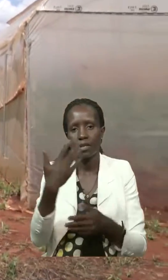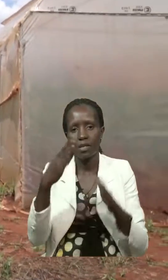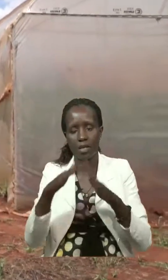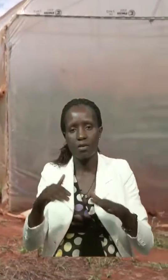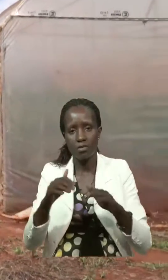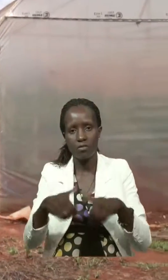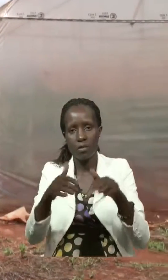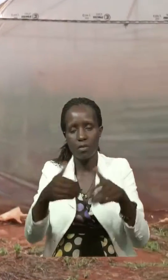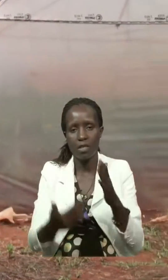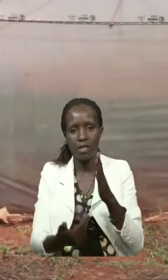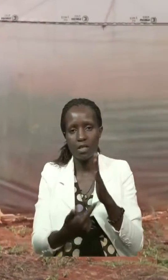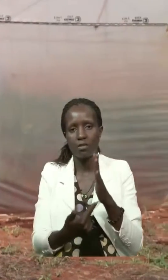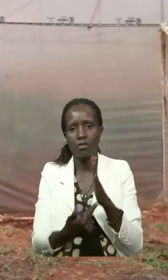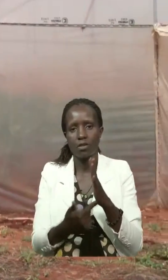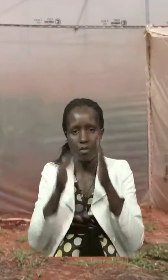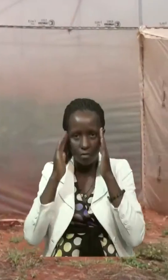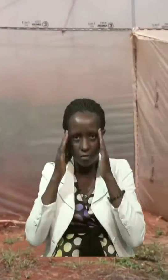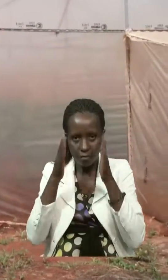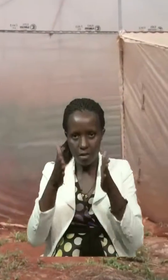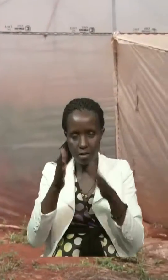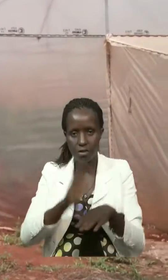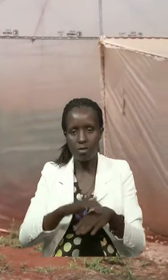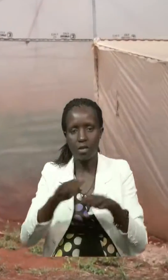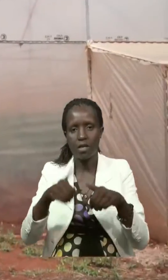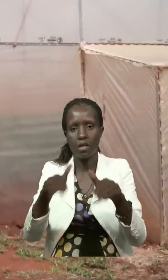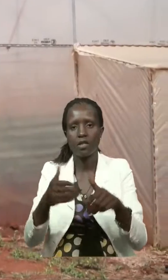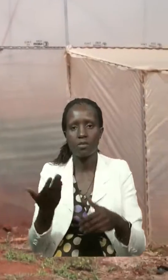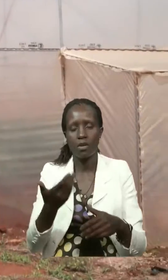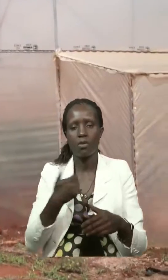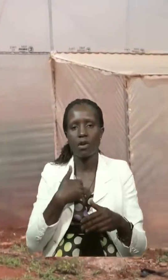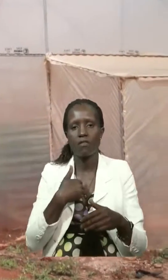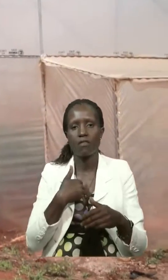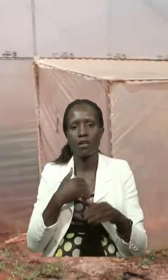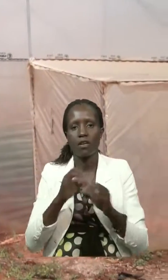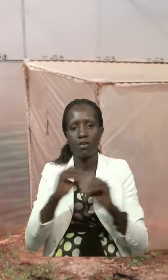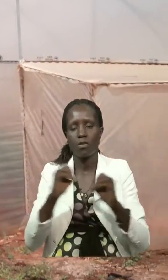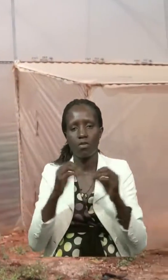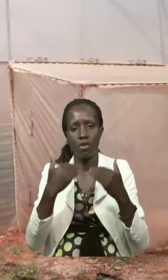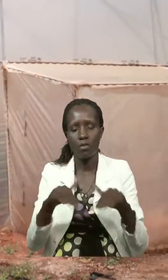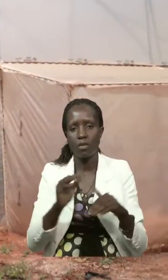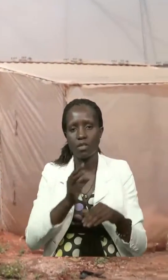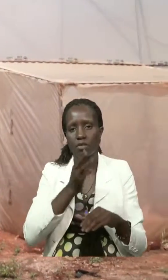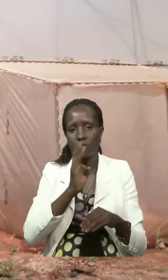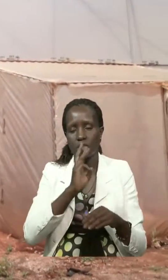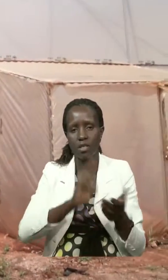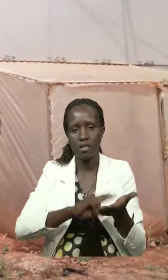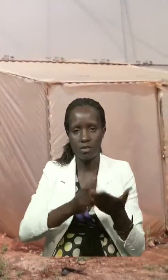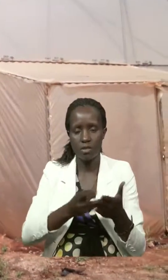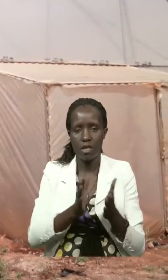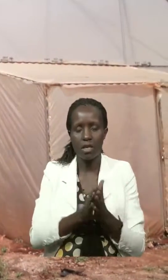Greenhouse farming is a technology focusing on agriculture where there is a limited water resource and in